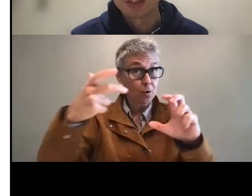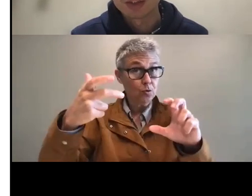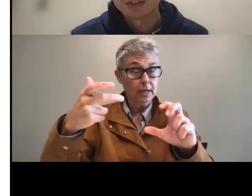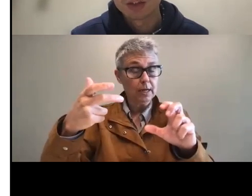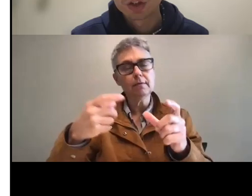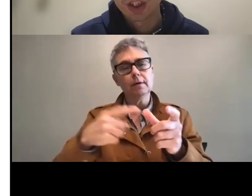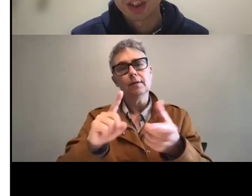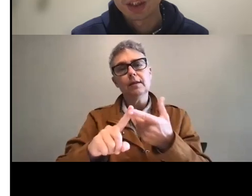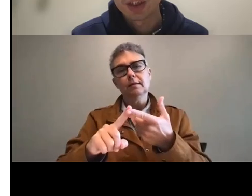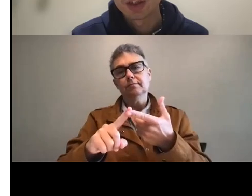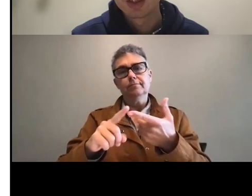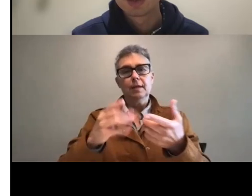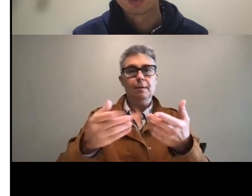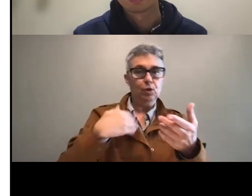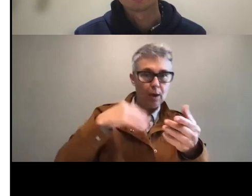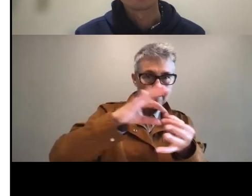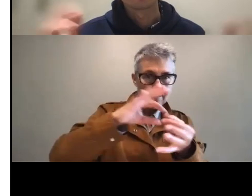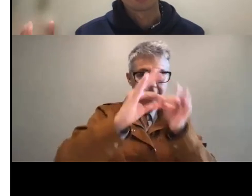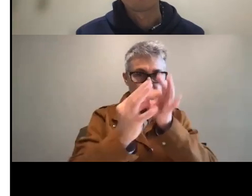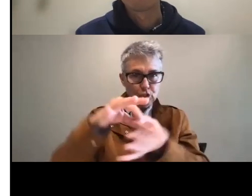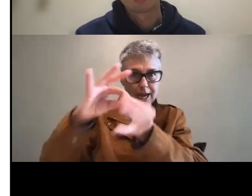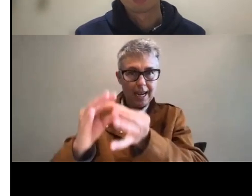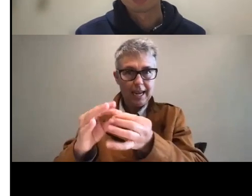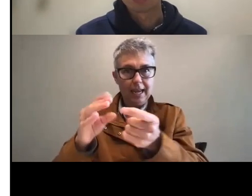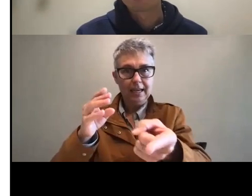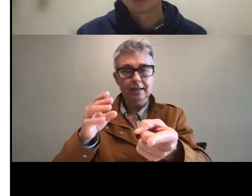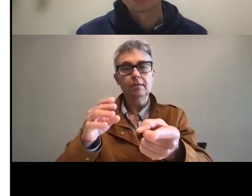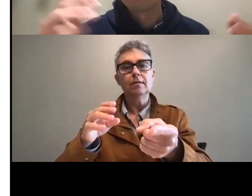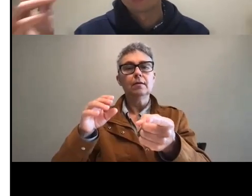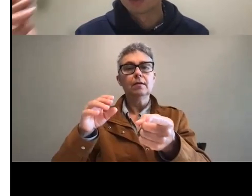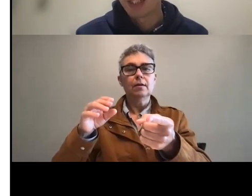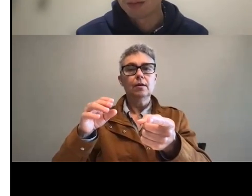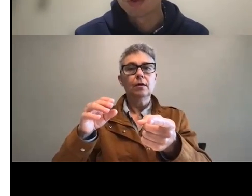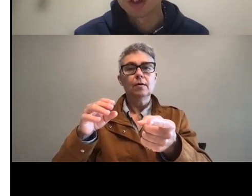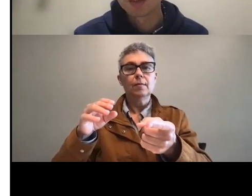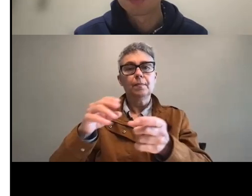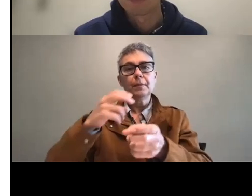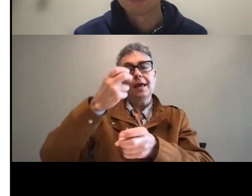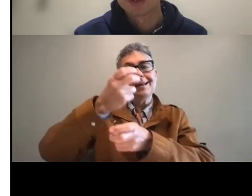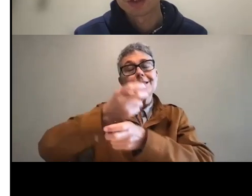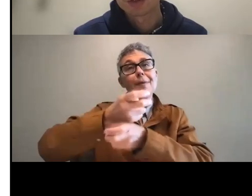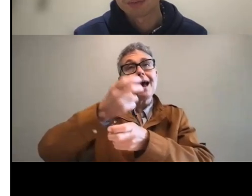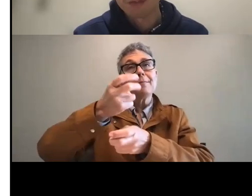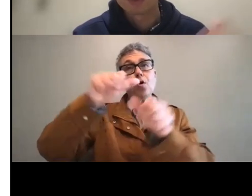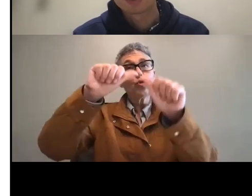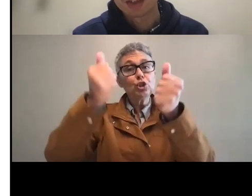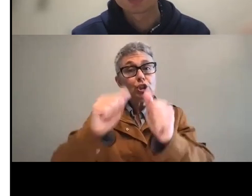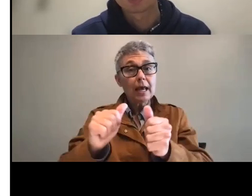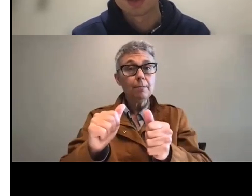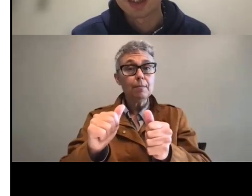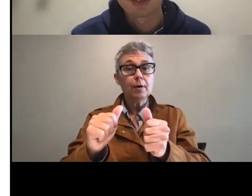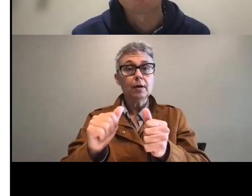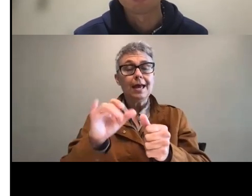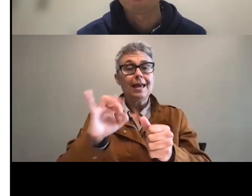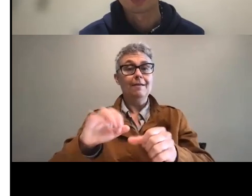have this chain here, you have if it's backbone shape, if you just given condition